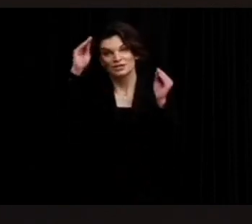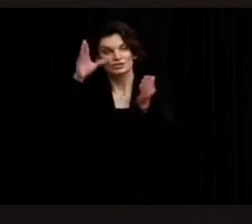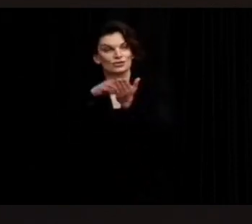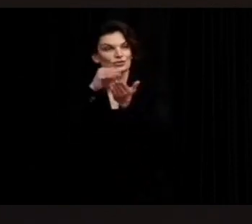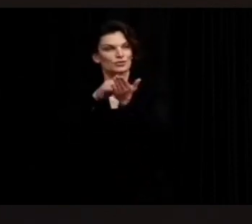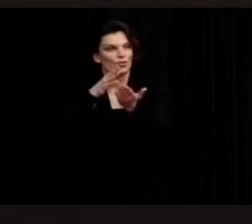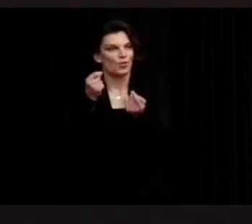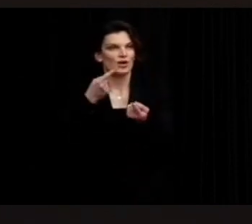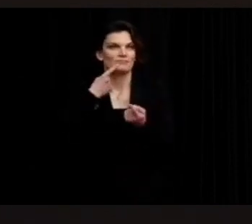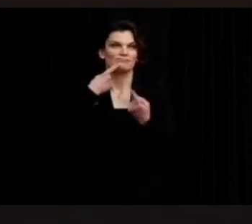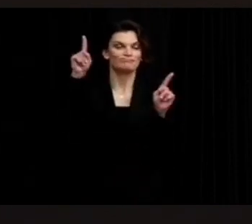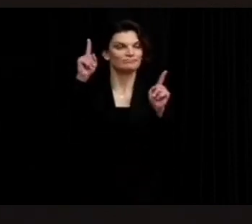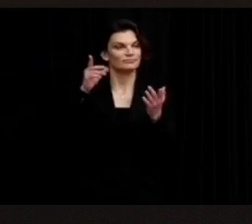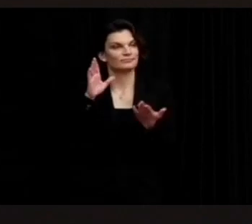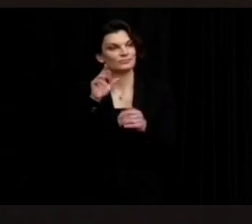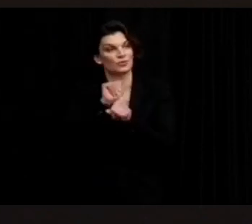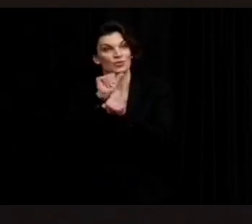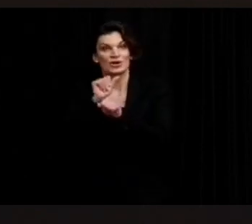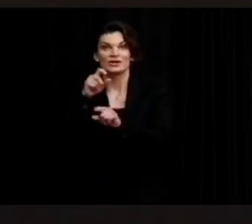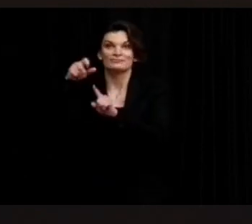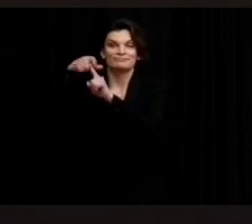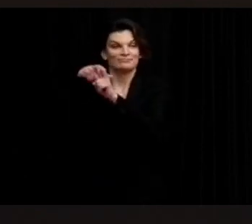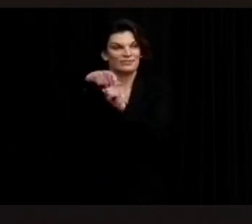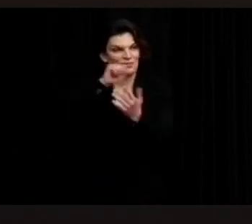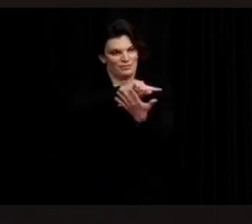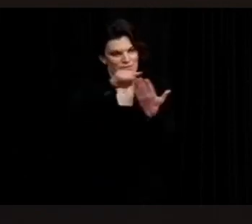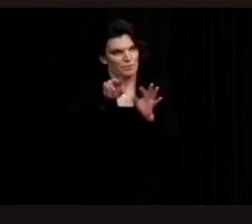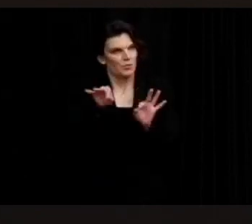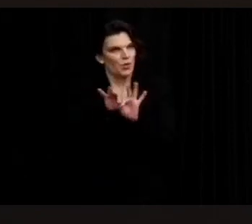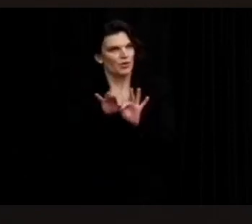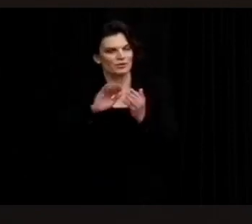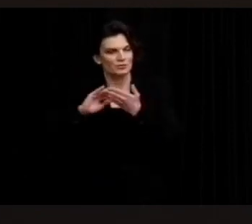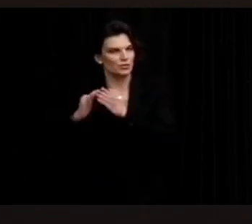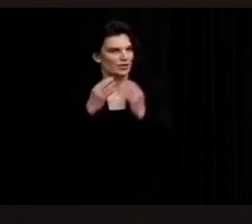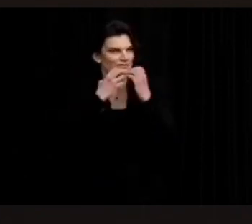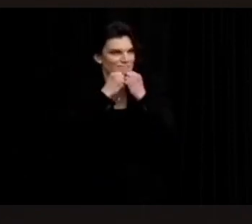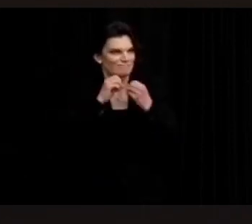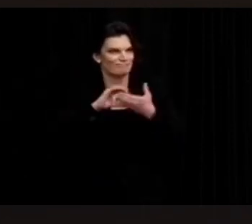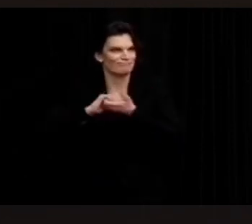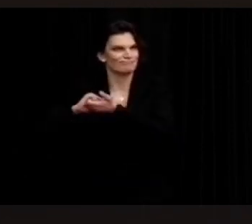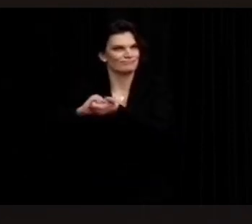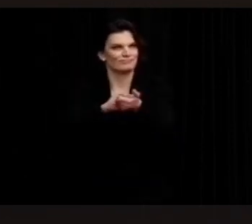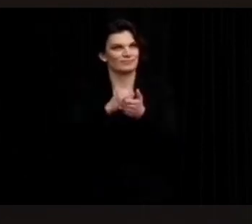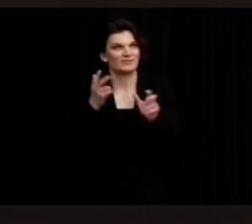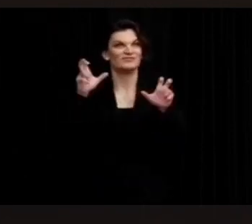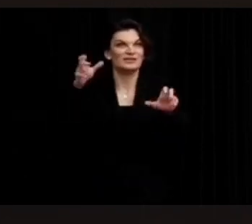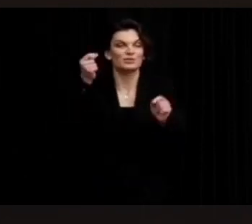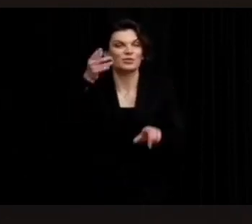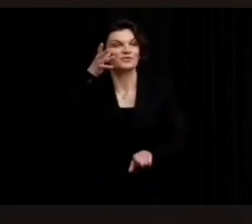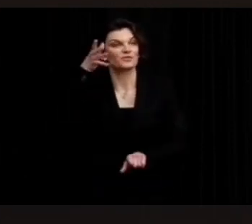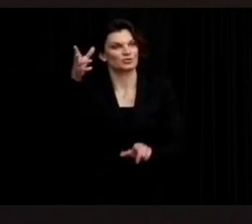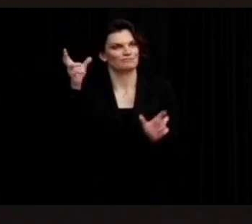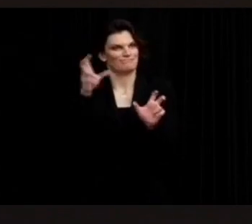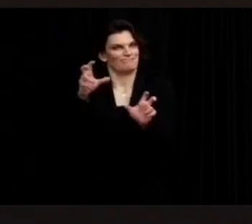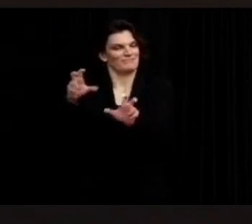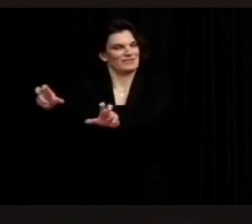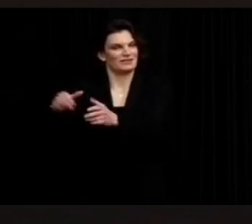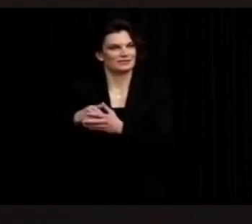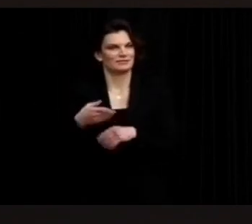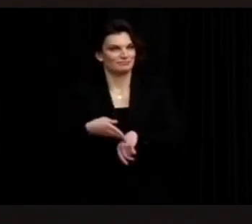career opportunities. It keeps you connected to your community and invested in the future. Housing is also